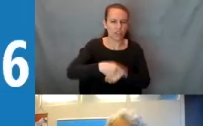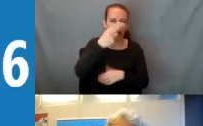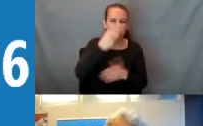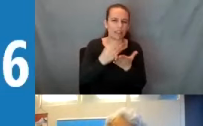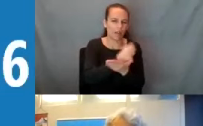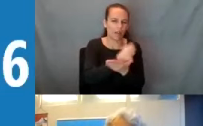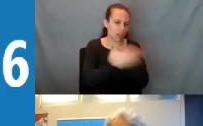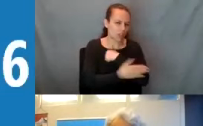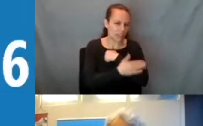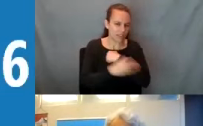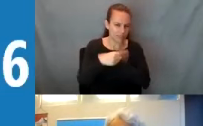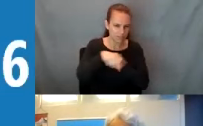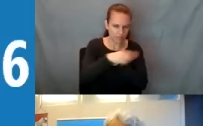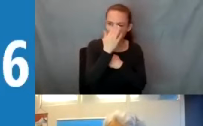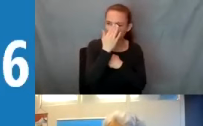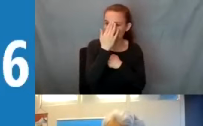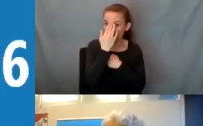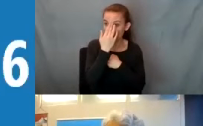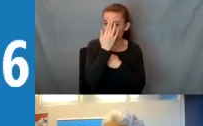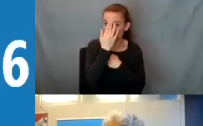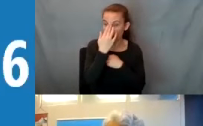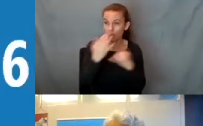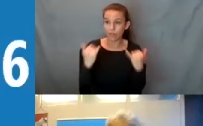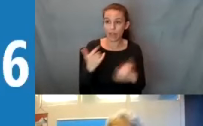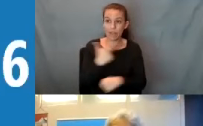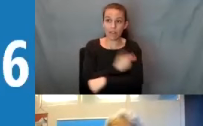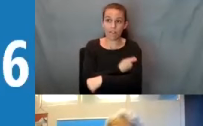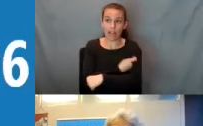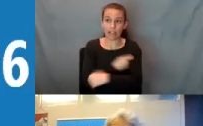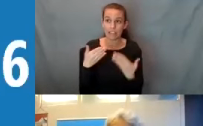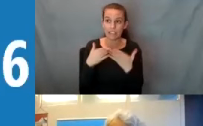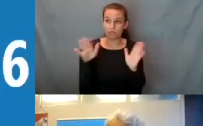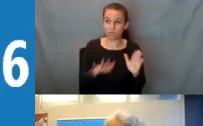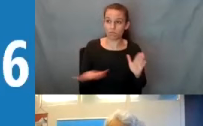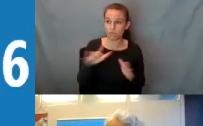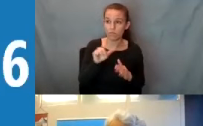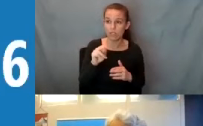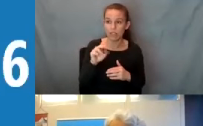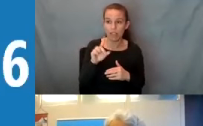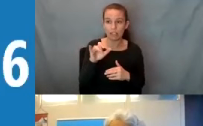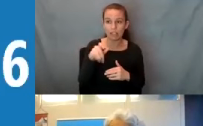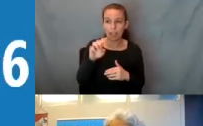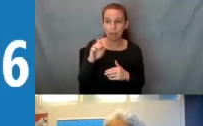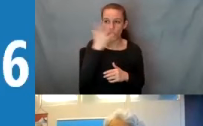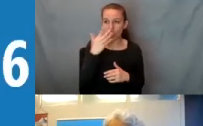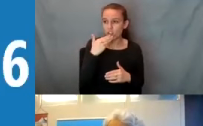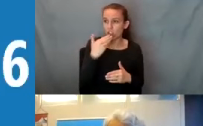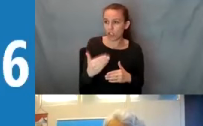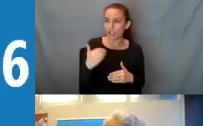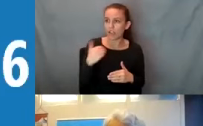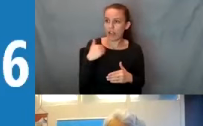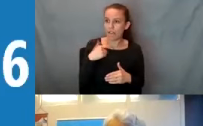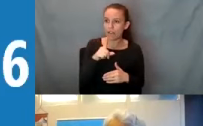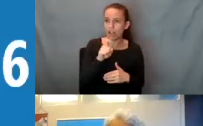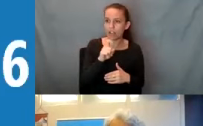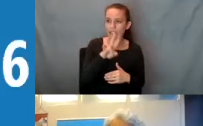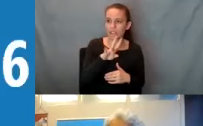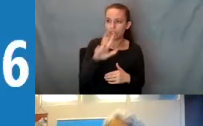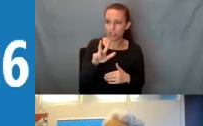As of now, the vaccine landscape looks very good. You can see 170 more, over 170 candidates in